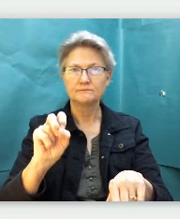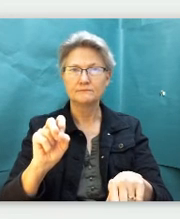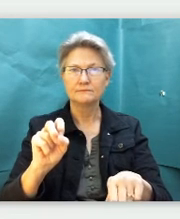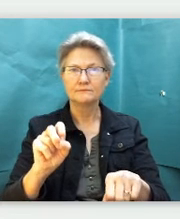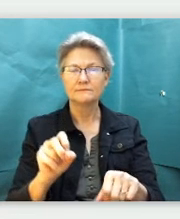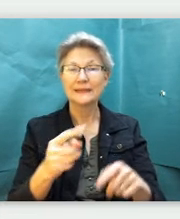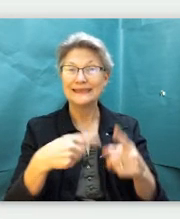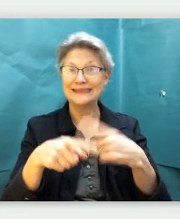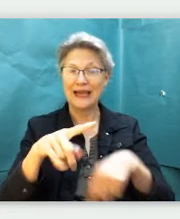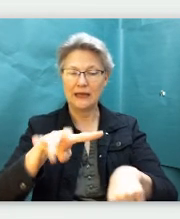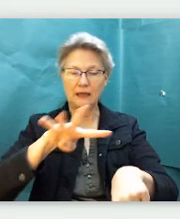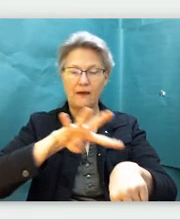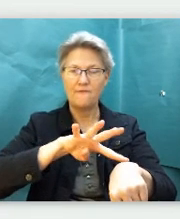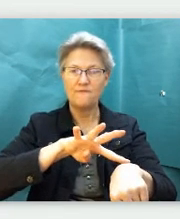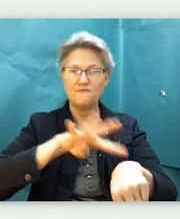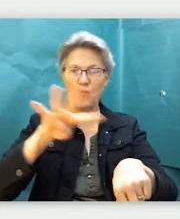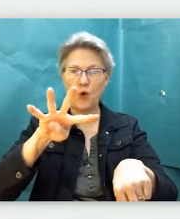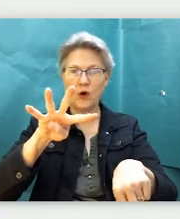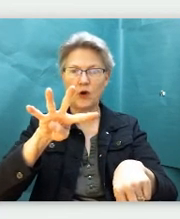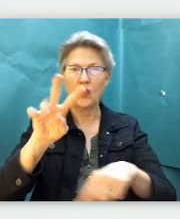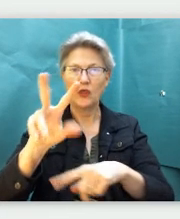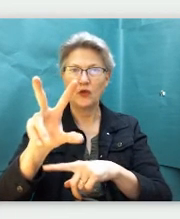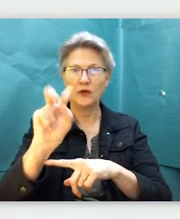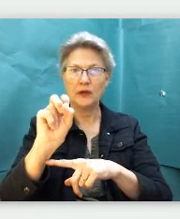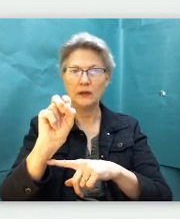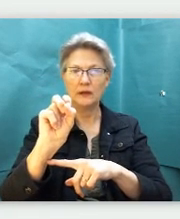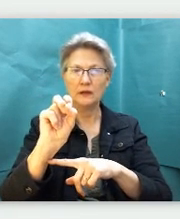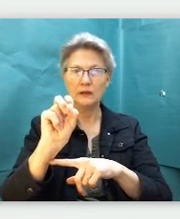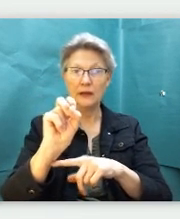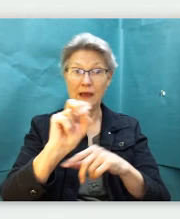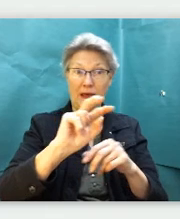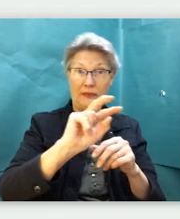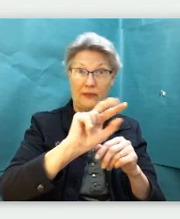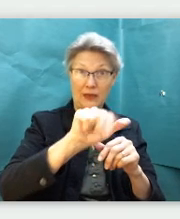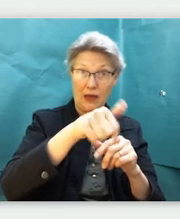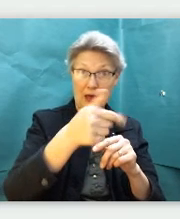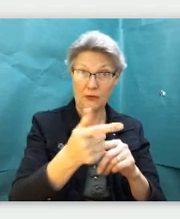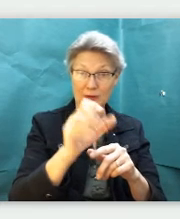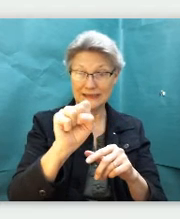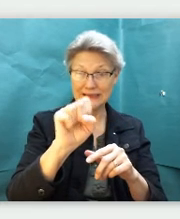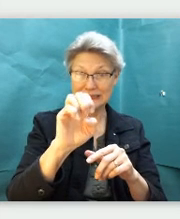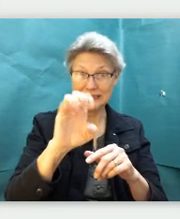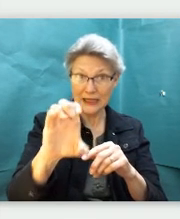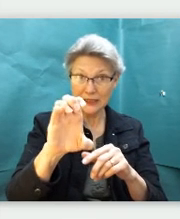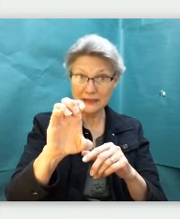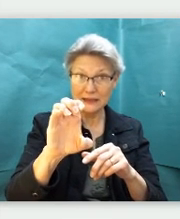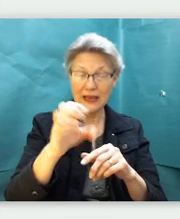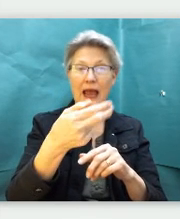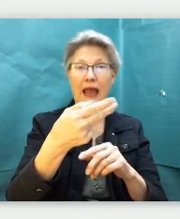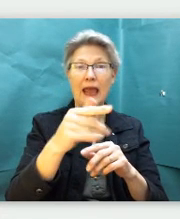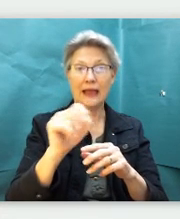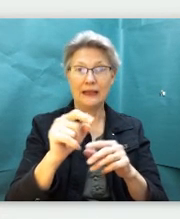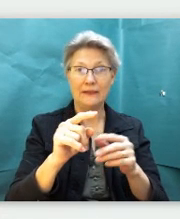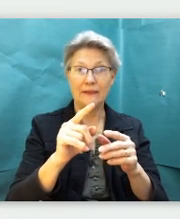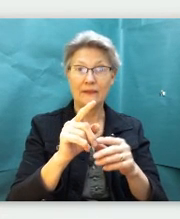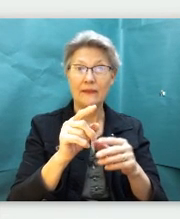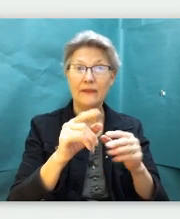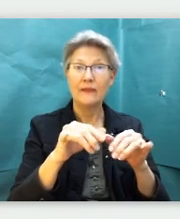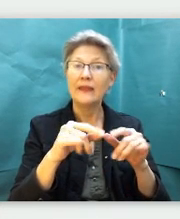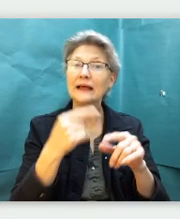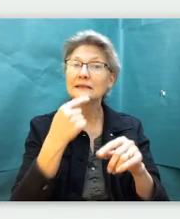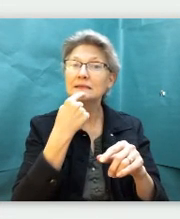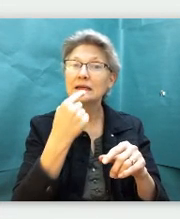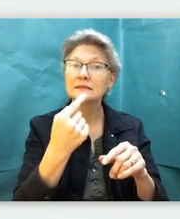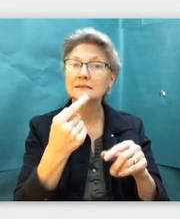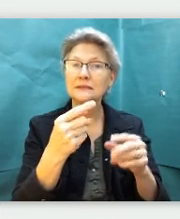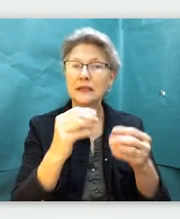Now, the second hand, this is that red hand that you see right there. Yeah, that measures the number of seconds. So if